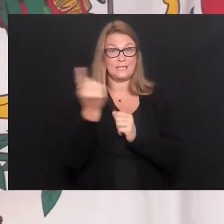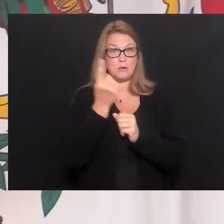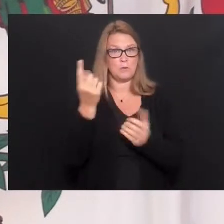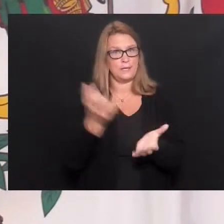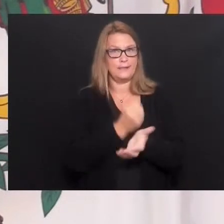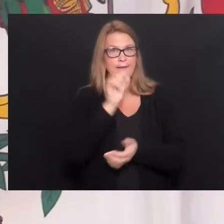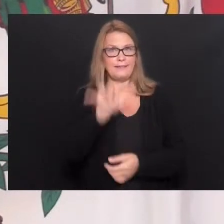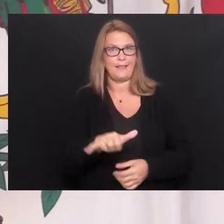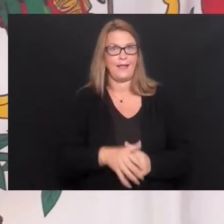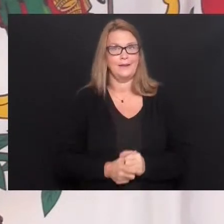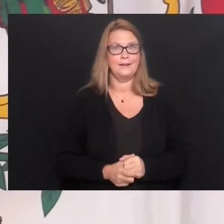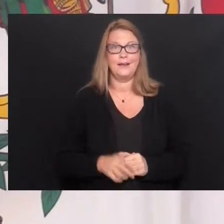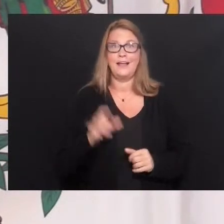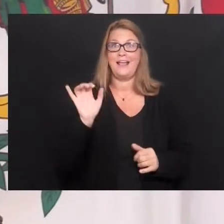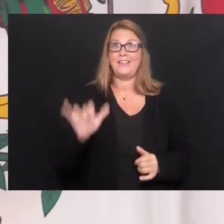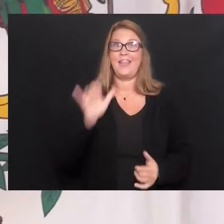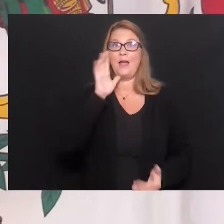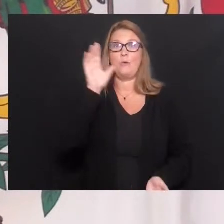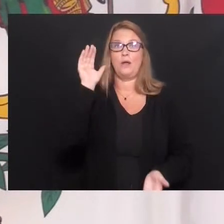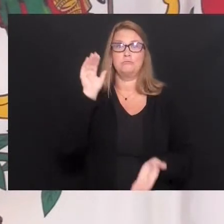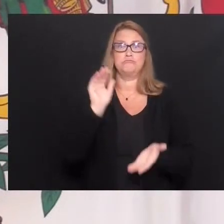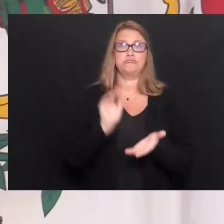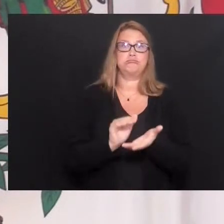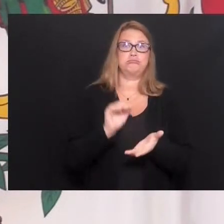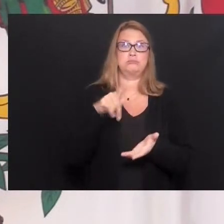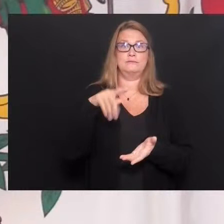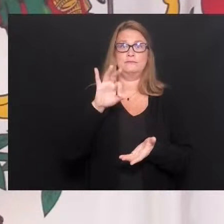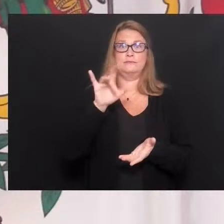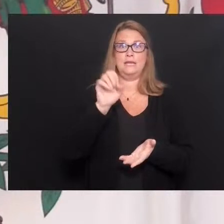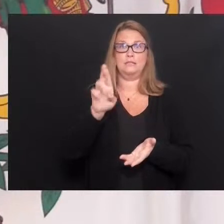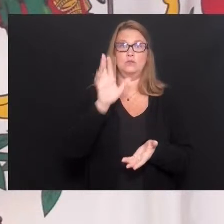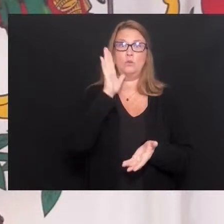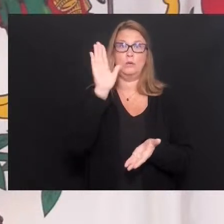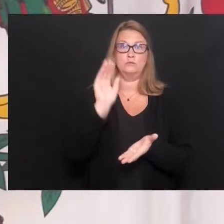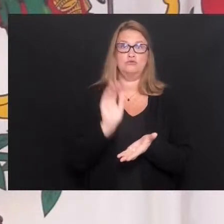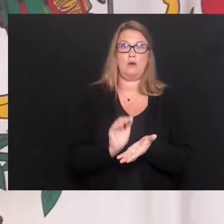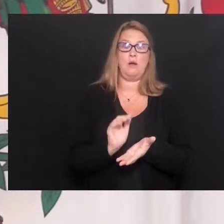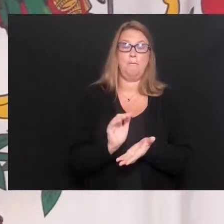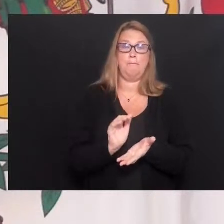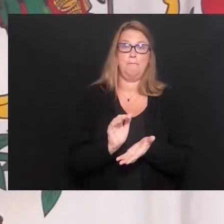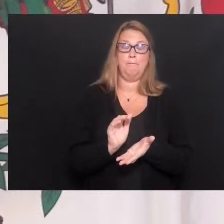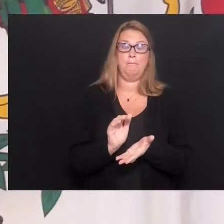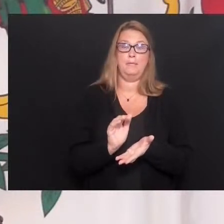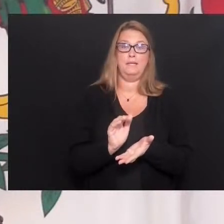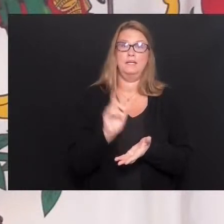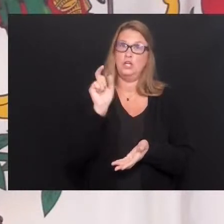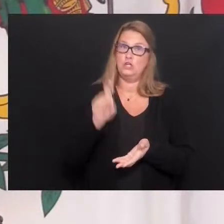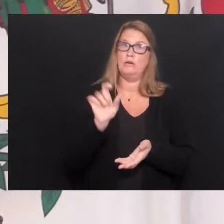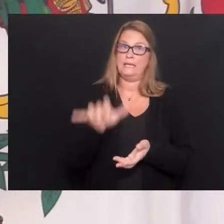shot, because that effectiveness of Pfizer drops off. We know that and everything. You need that shot.